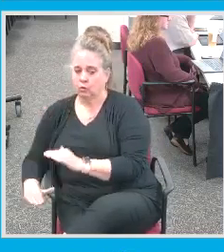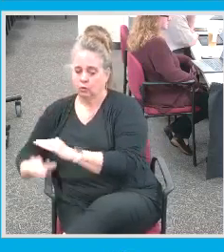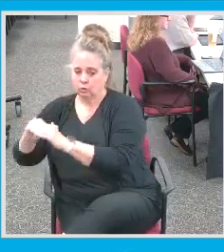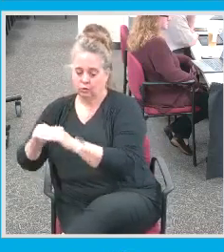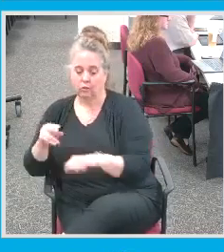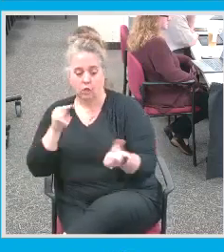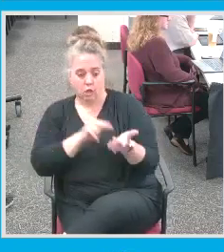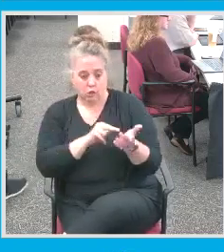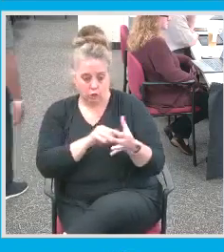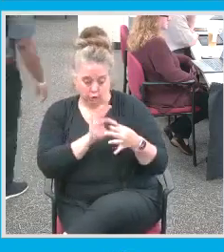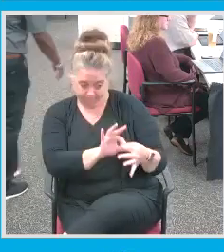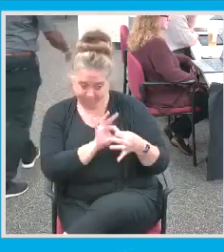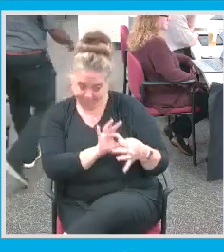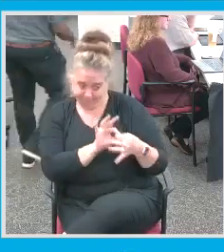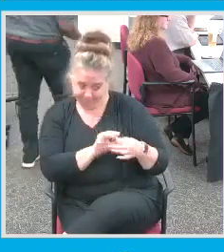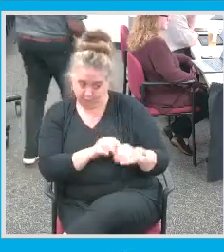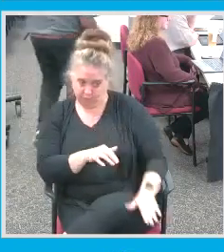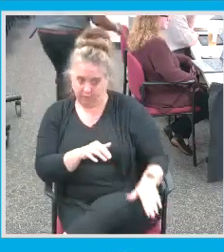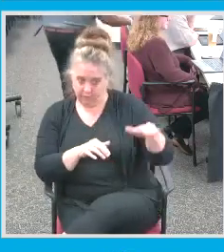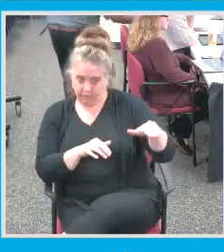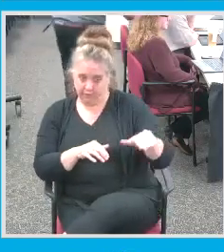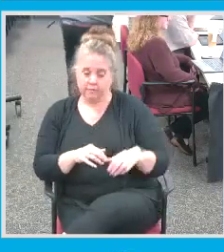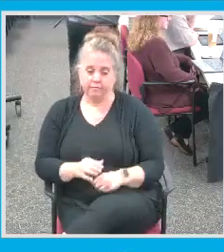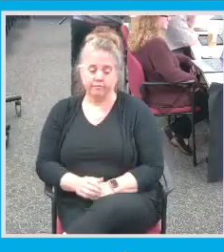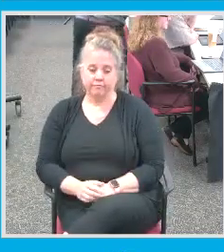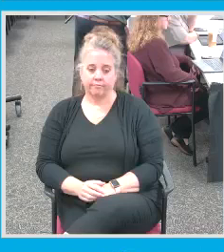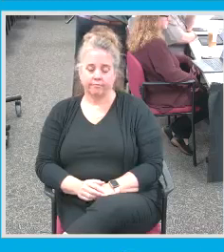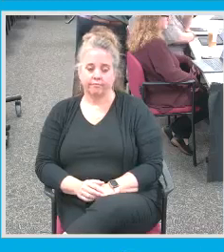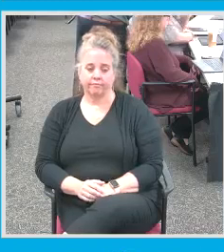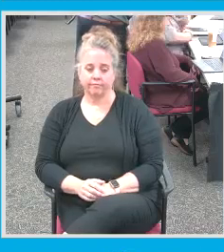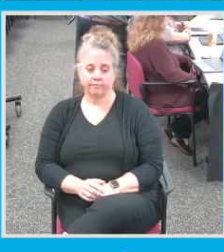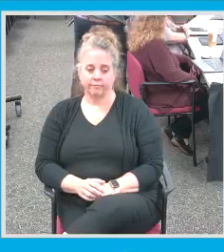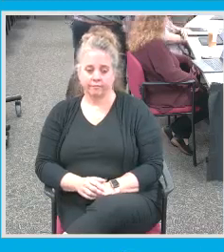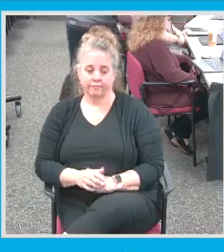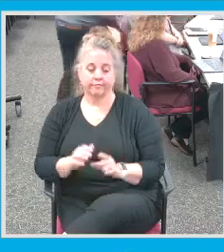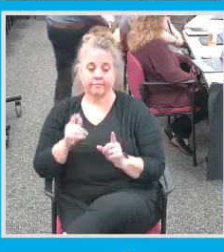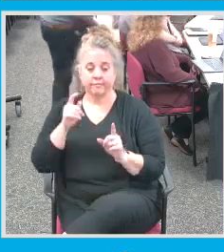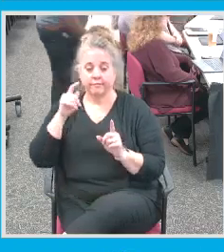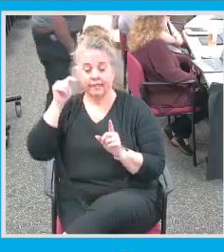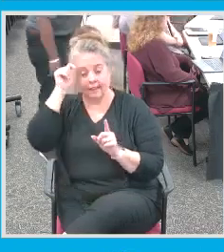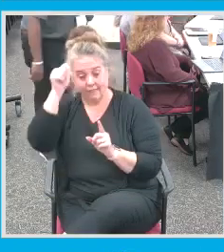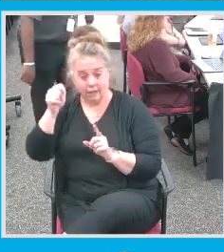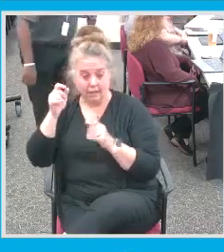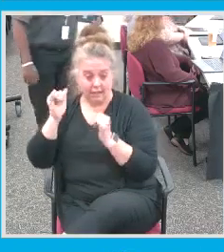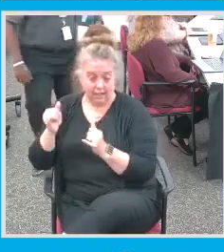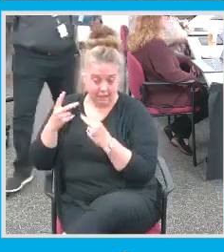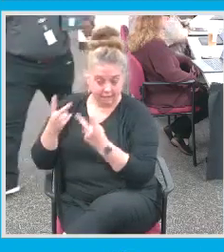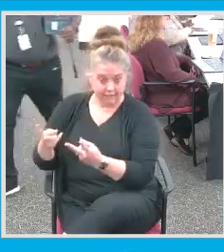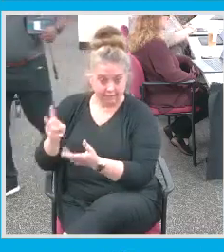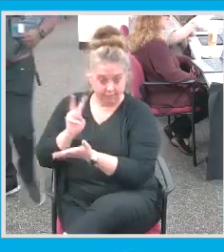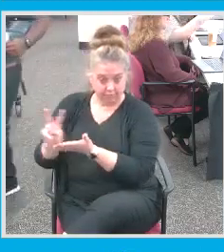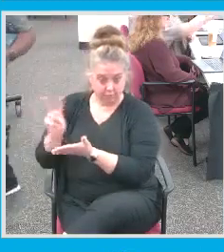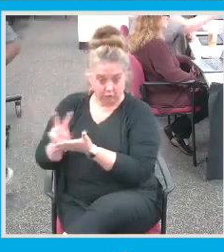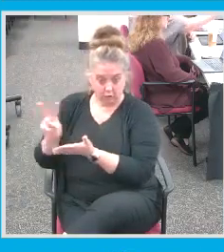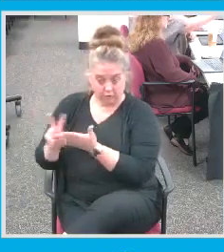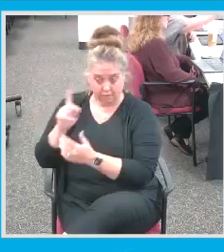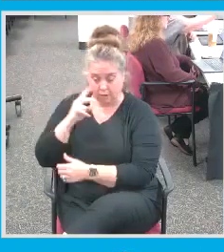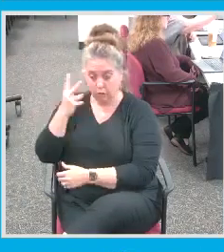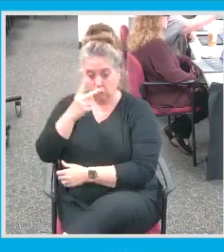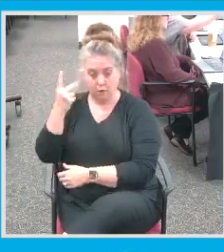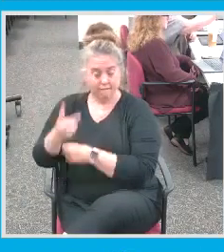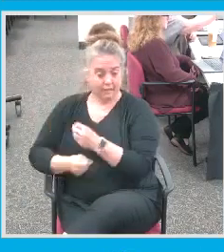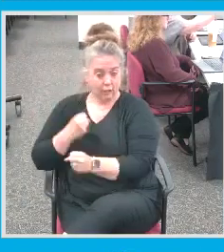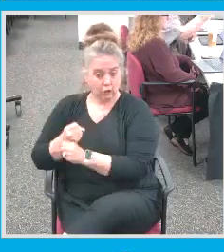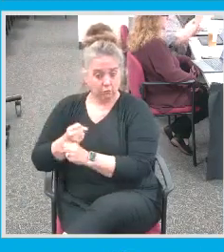clients. So in theory, they could be visiting every 2 weeks for 2.5 years with families. We have key goals